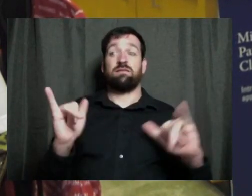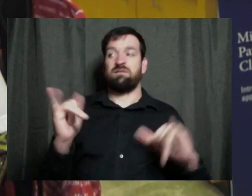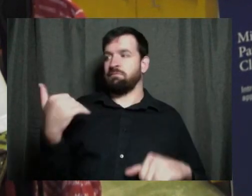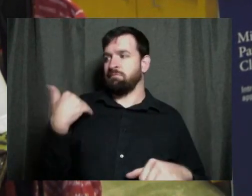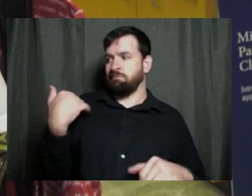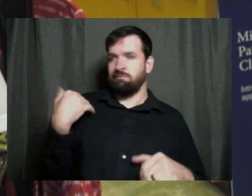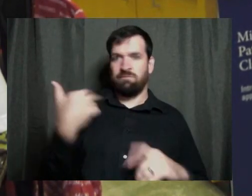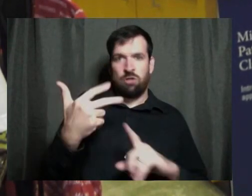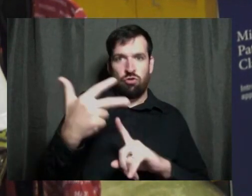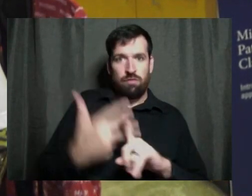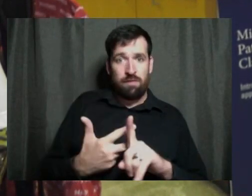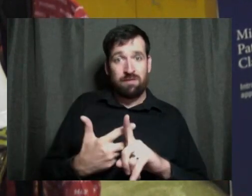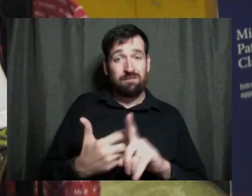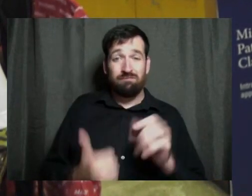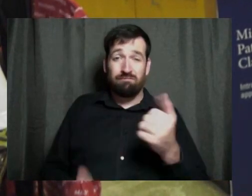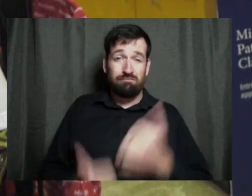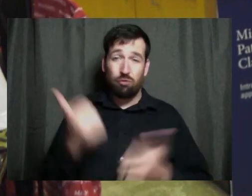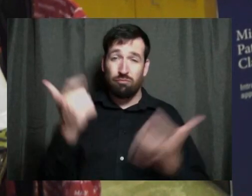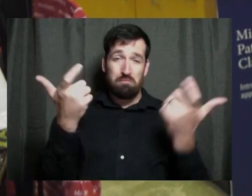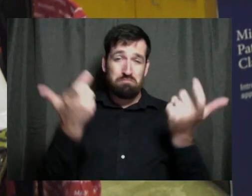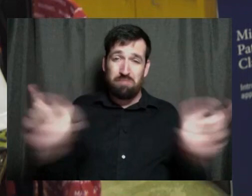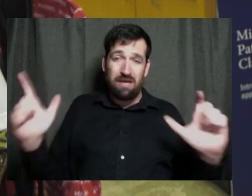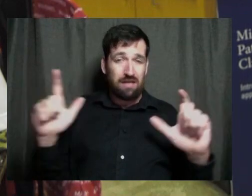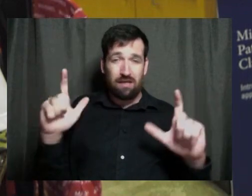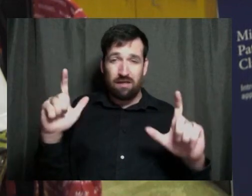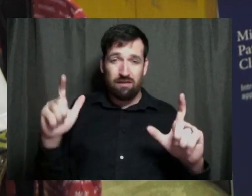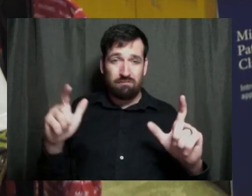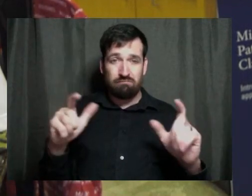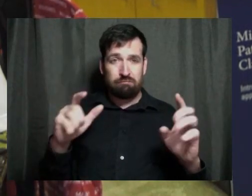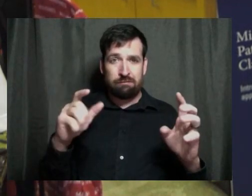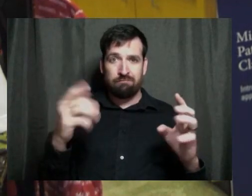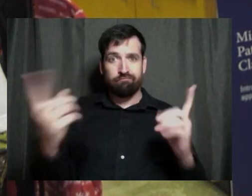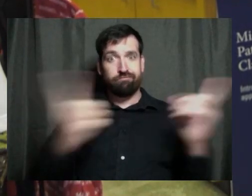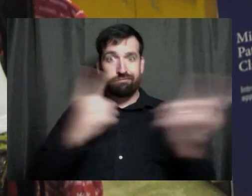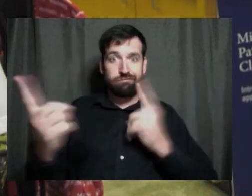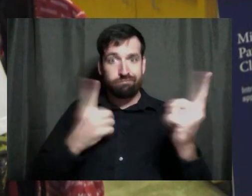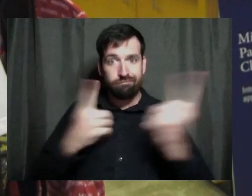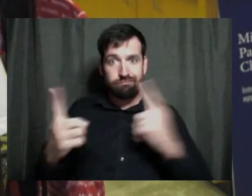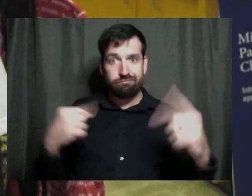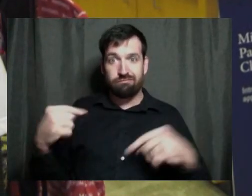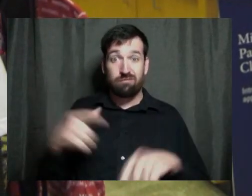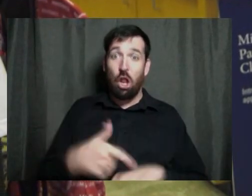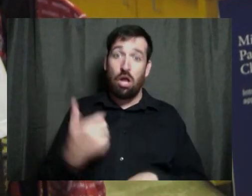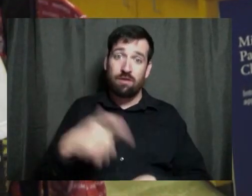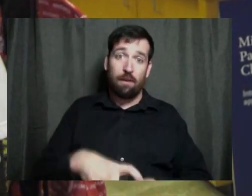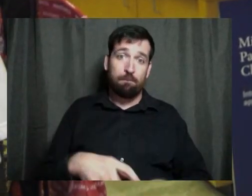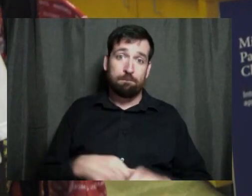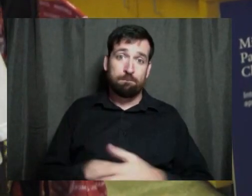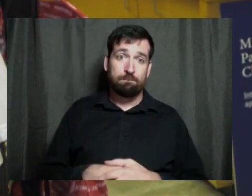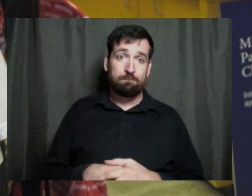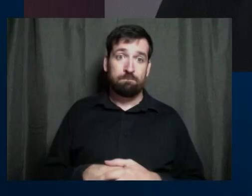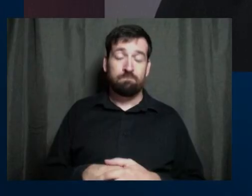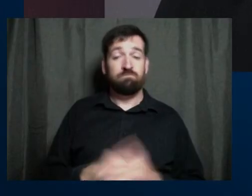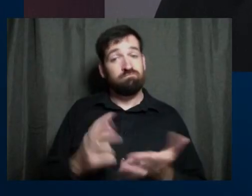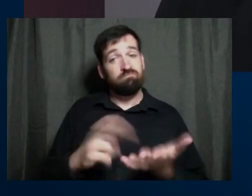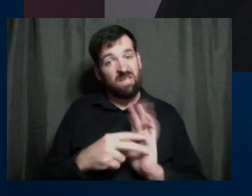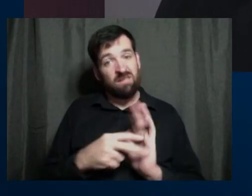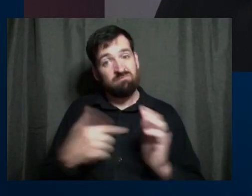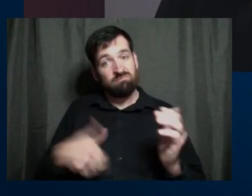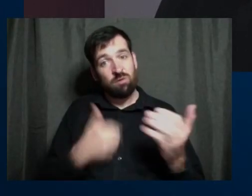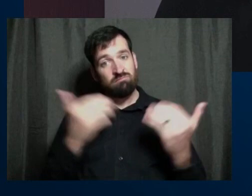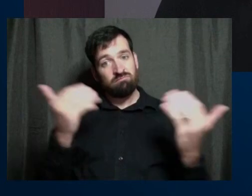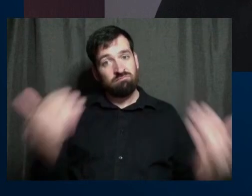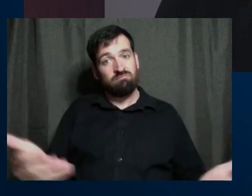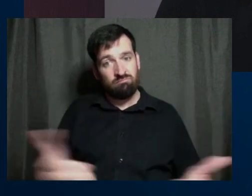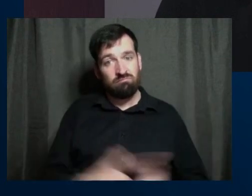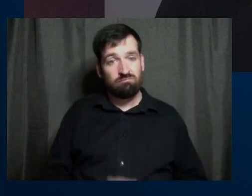been some of our biggest months, seeing patients that we've had in a long time. So we're on the move forward. So we're